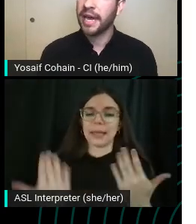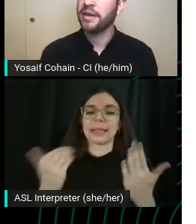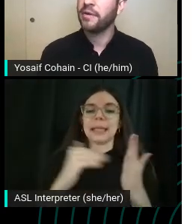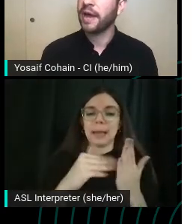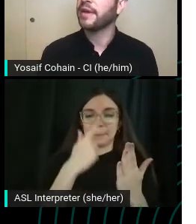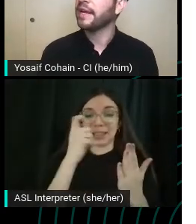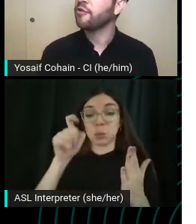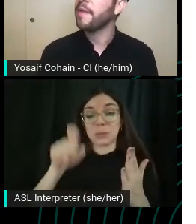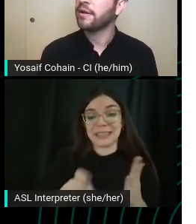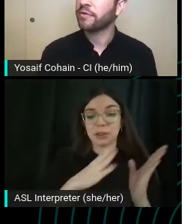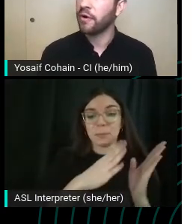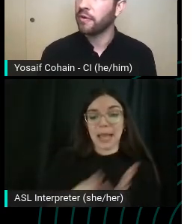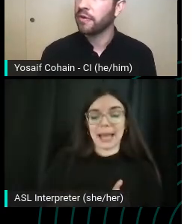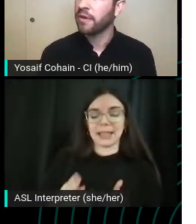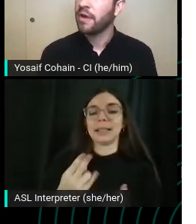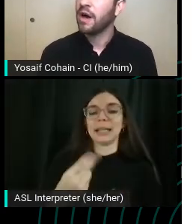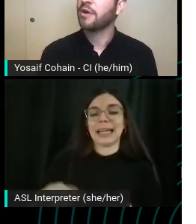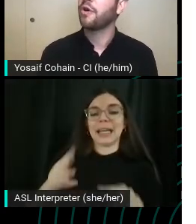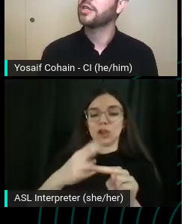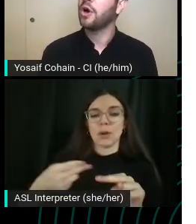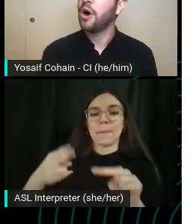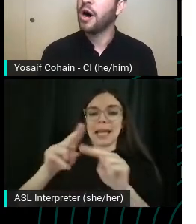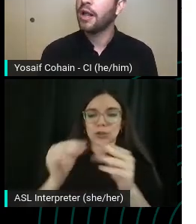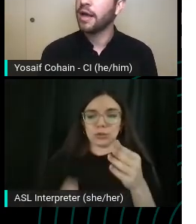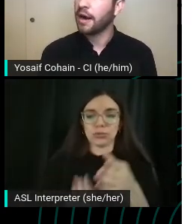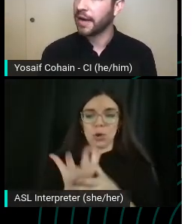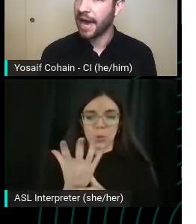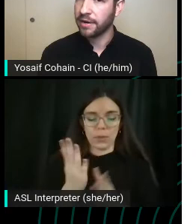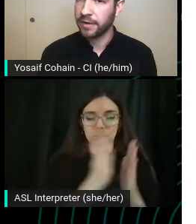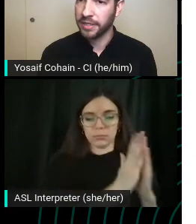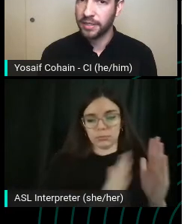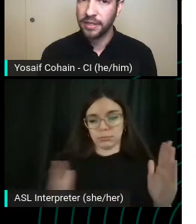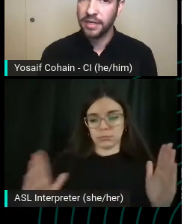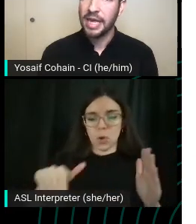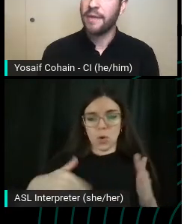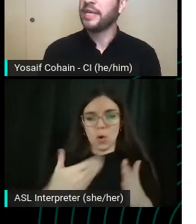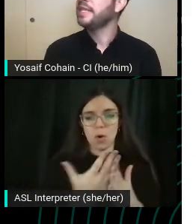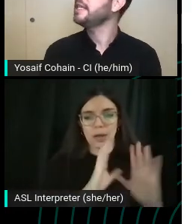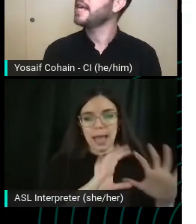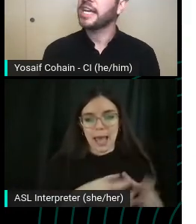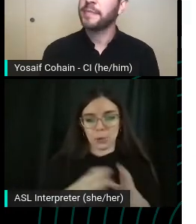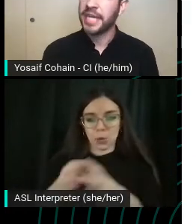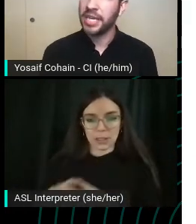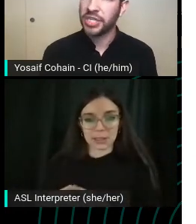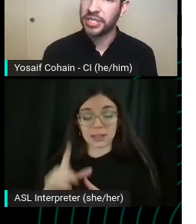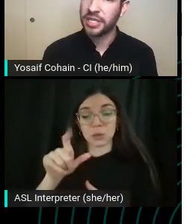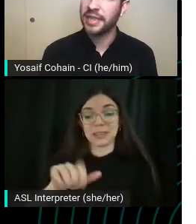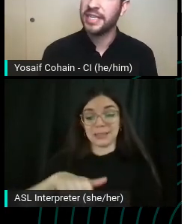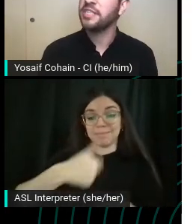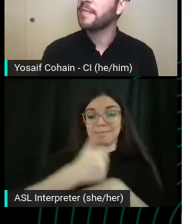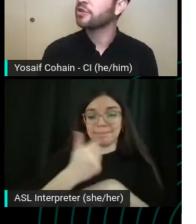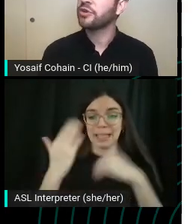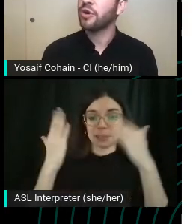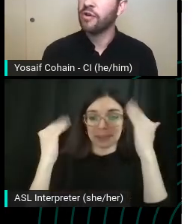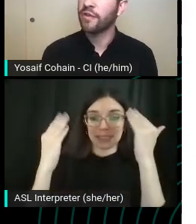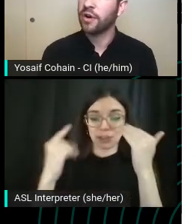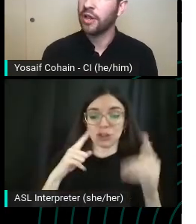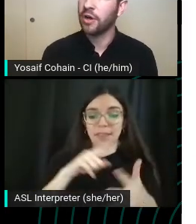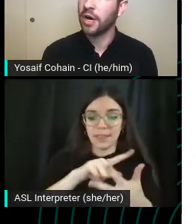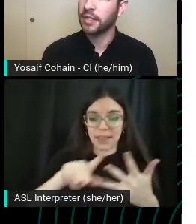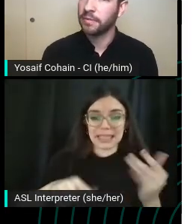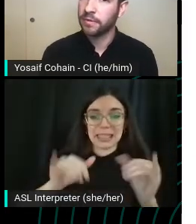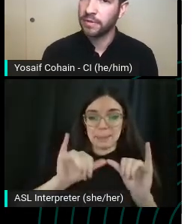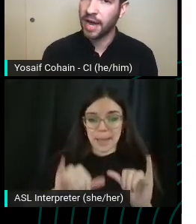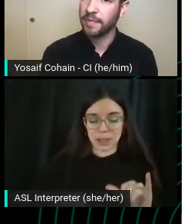to plan around incremental growth across all our categories. And we need to set expectations that this is measured over